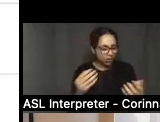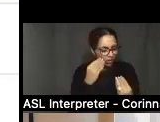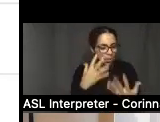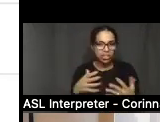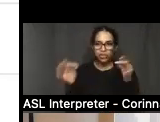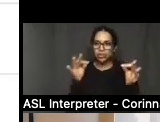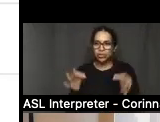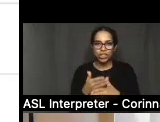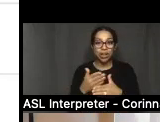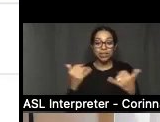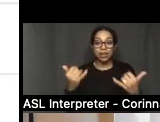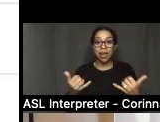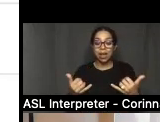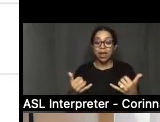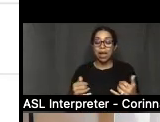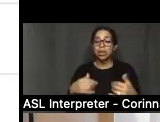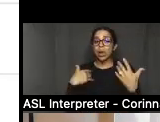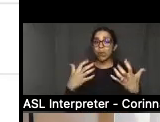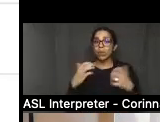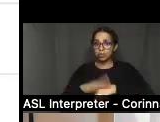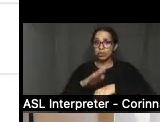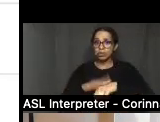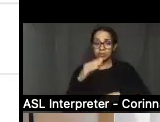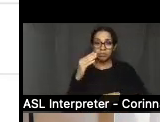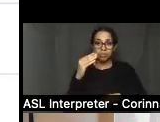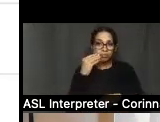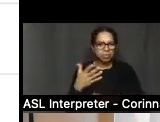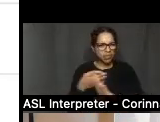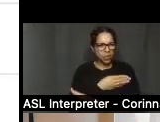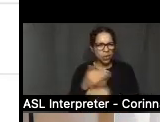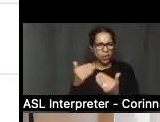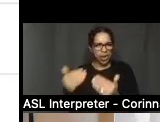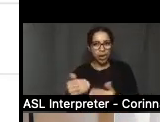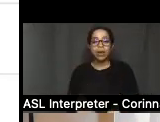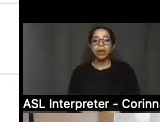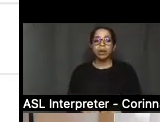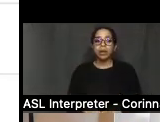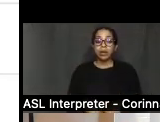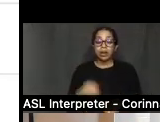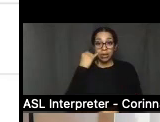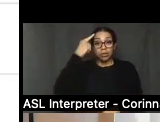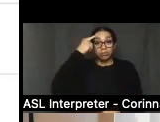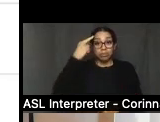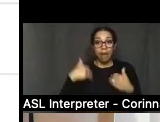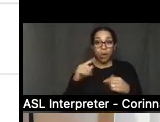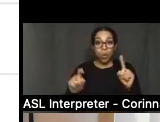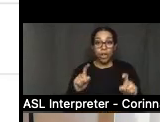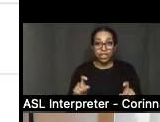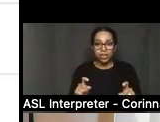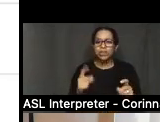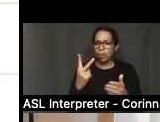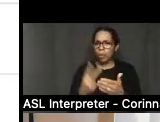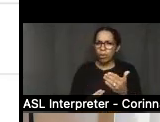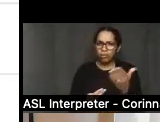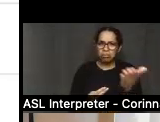Just a couple of things to flag before we dive in. We will hold questions till the end for both people in the room, but